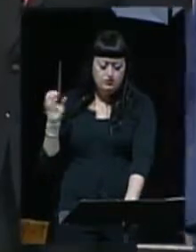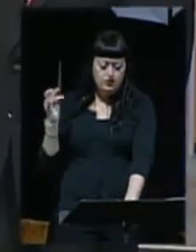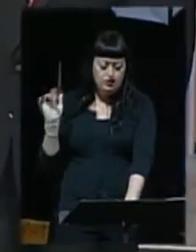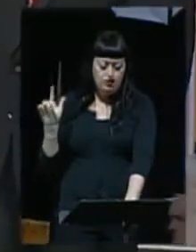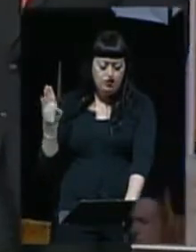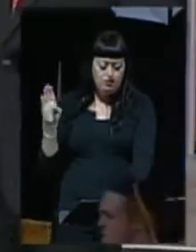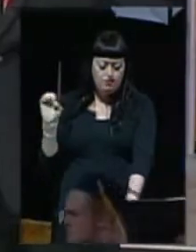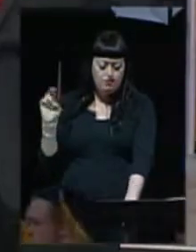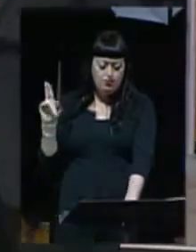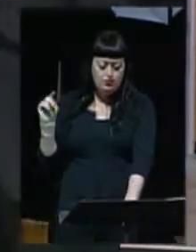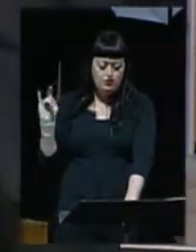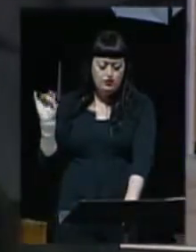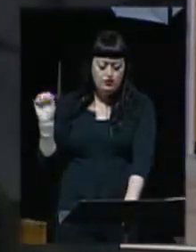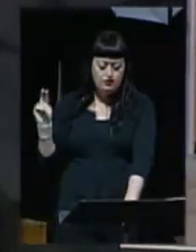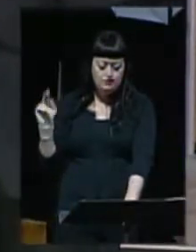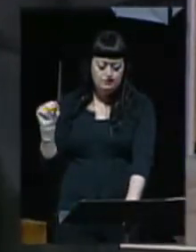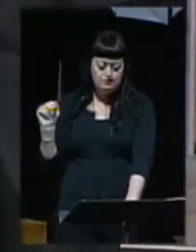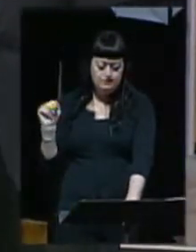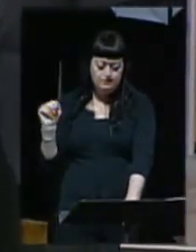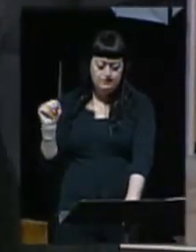Michael Boutain.